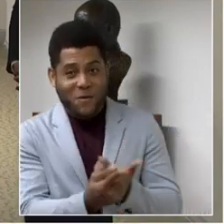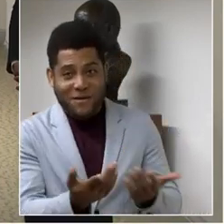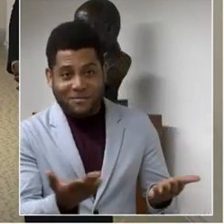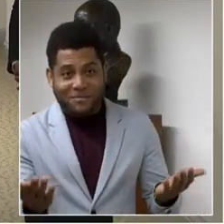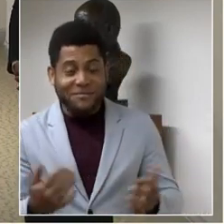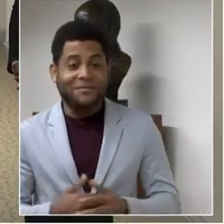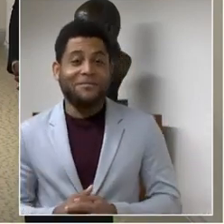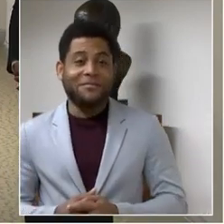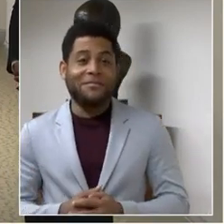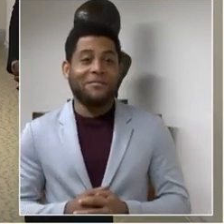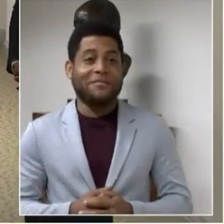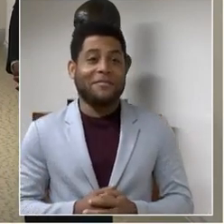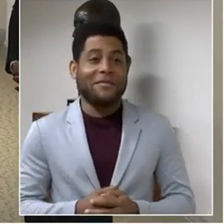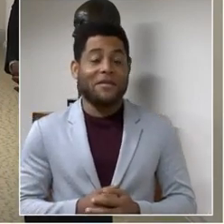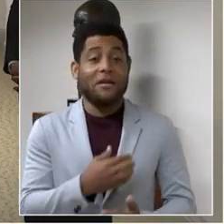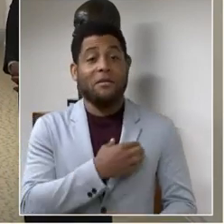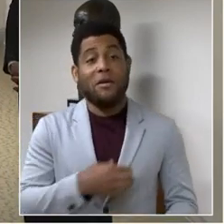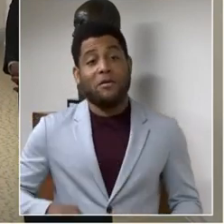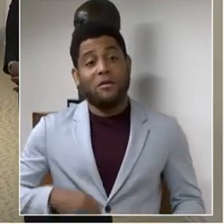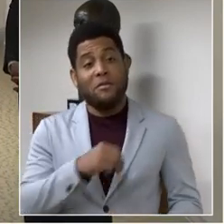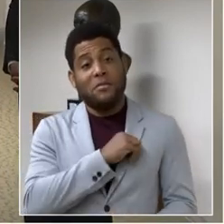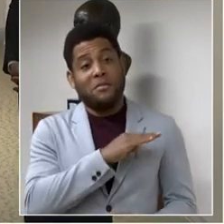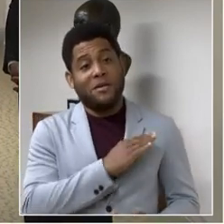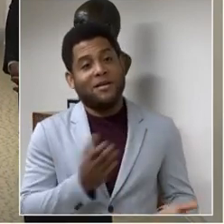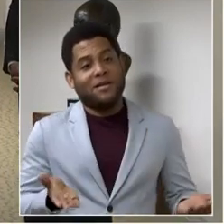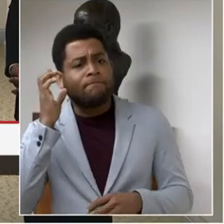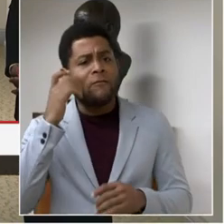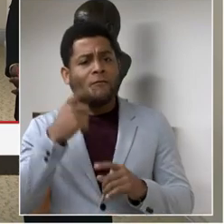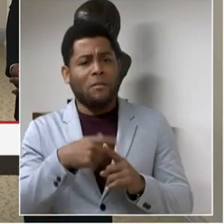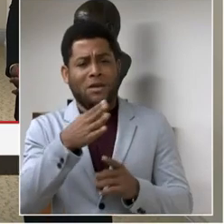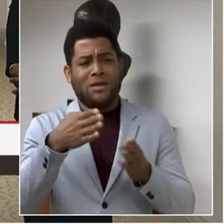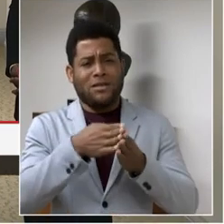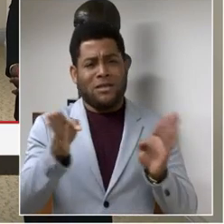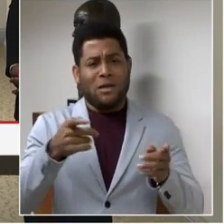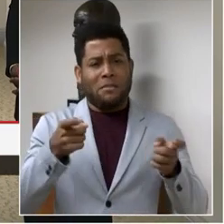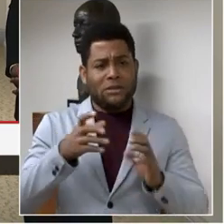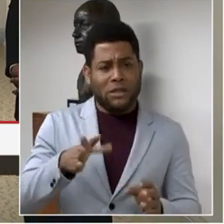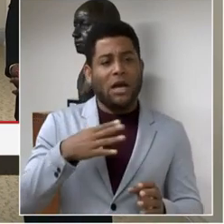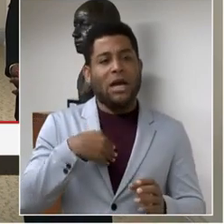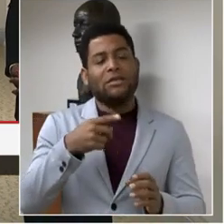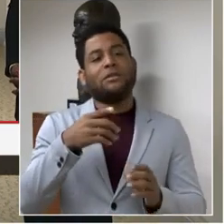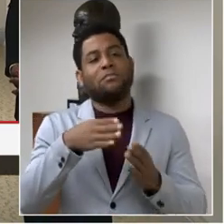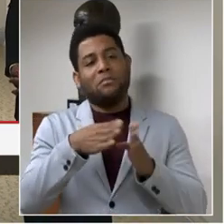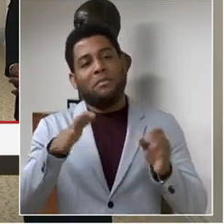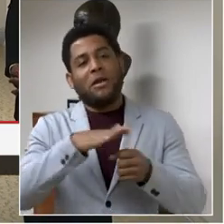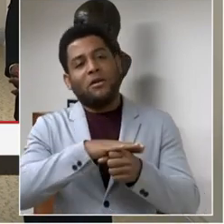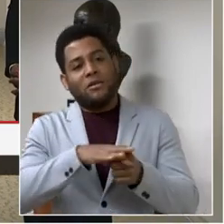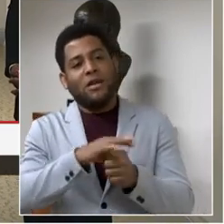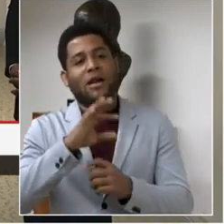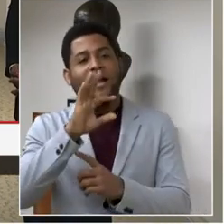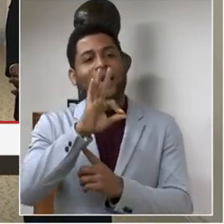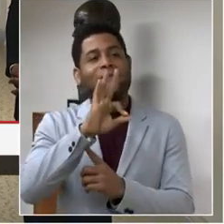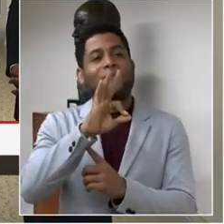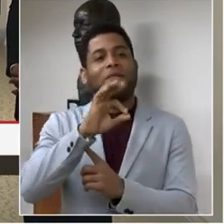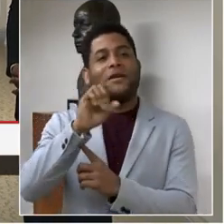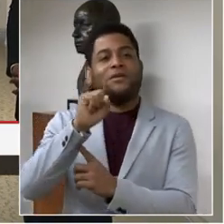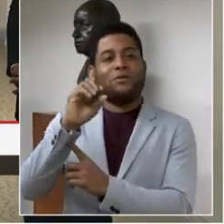Good afternoon, everybody. I'm Muriel Bowser, the Mayor of Washington, D.C. We are in the John A. Wilson building where we just